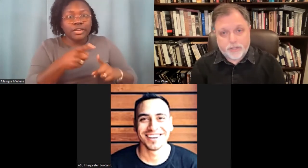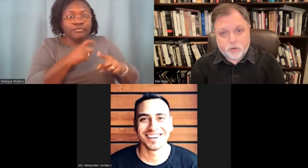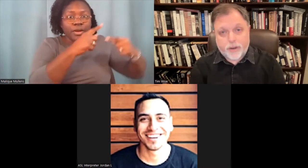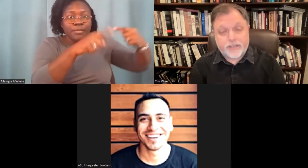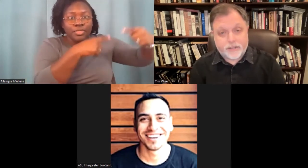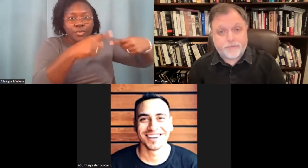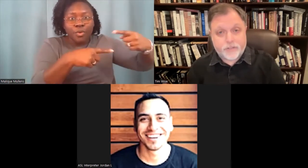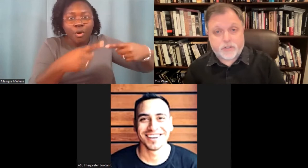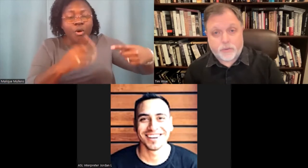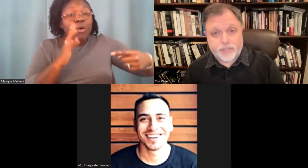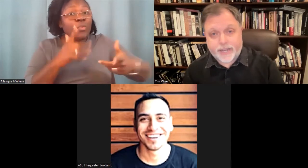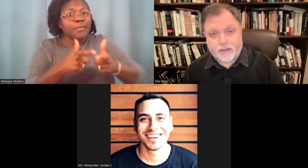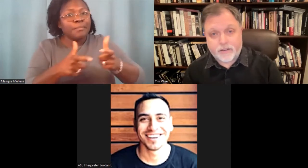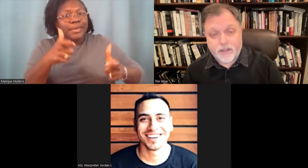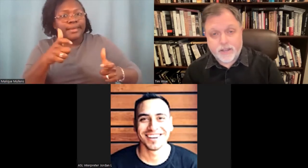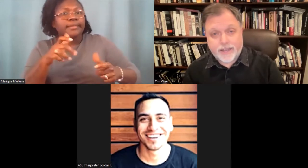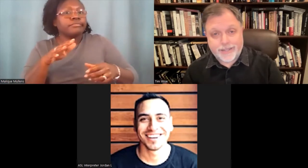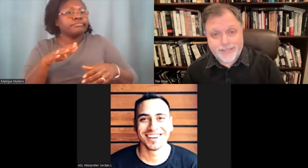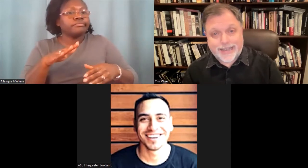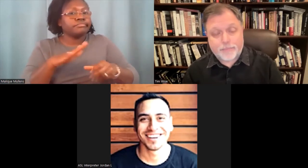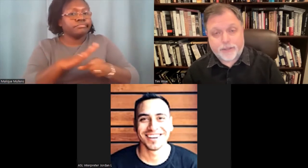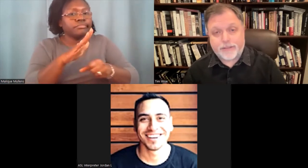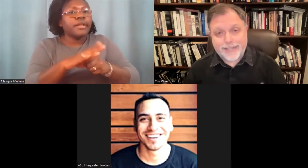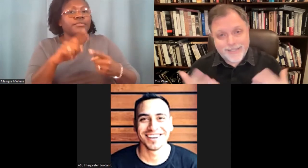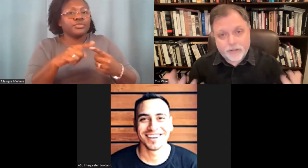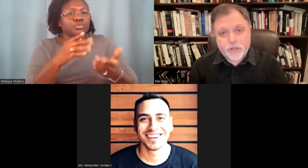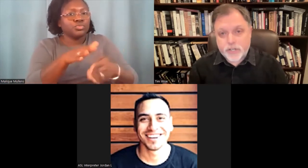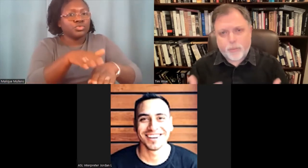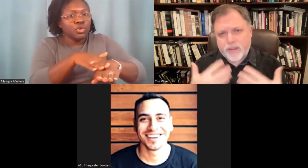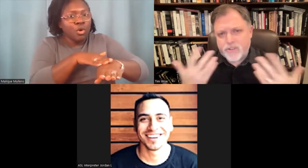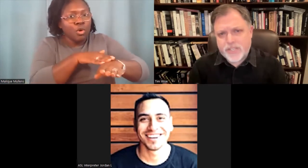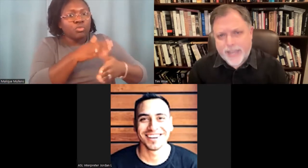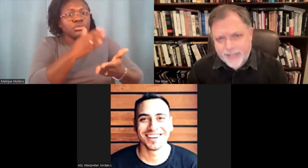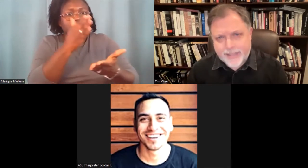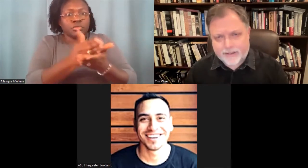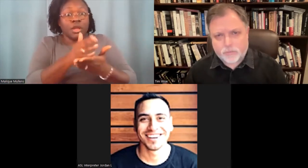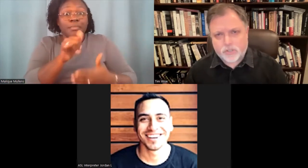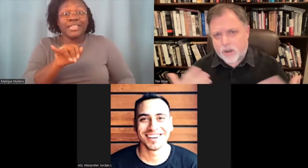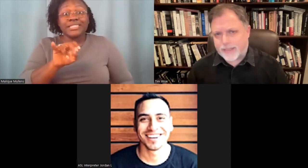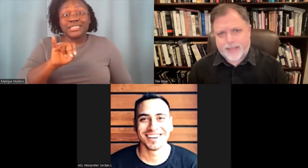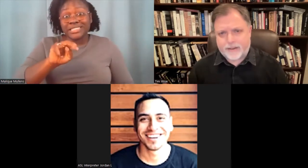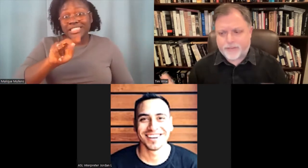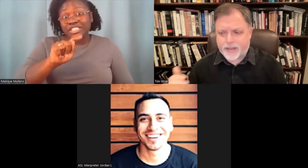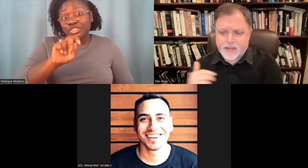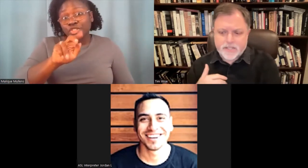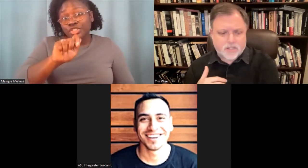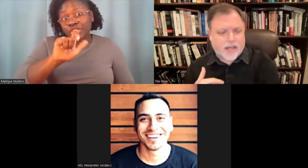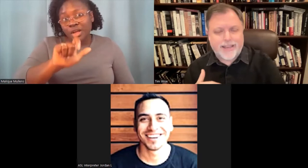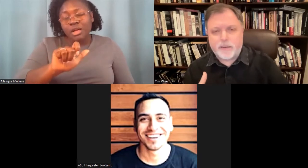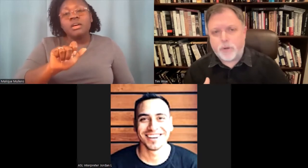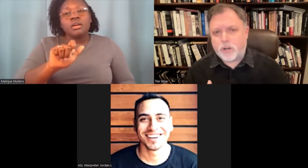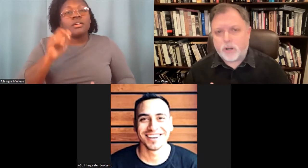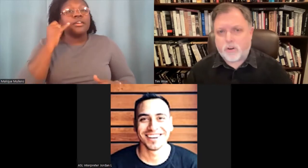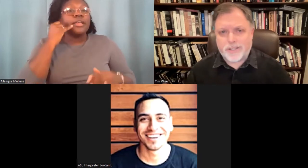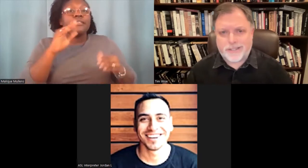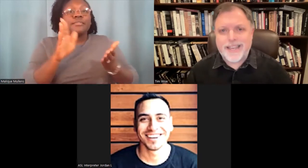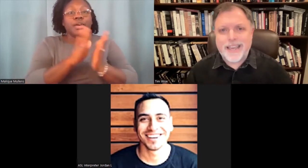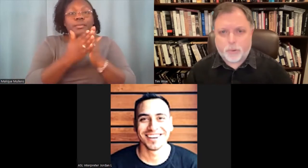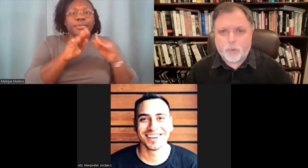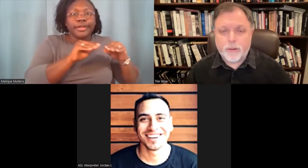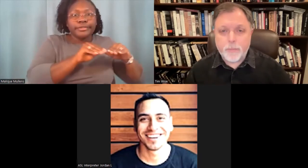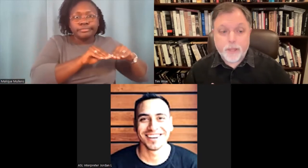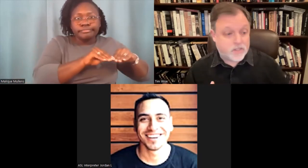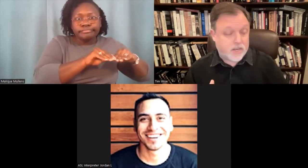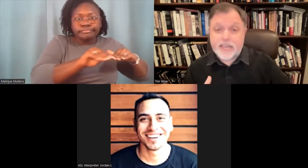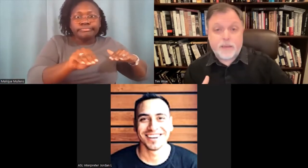ball is great enough to slow it down and stop it. That's inertia. We understand that. We're taught that. If I slide a book across a